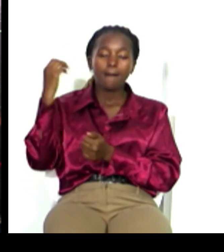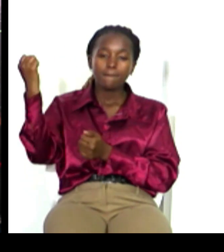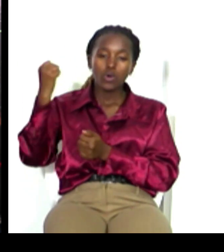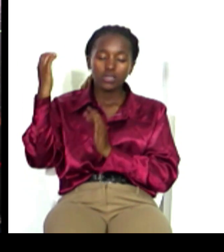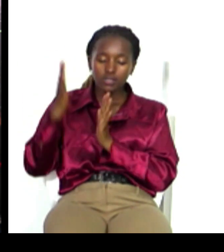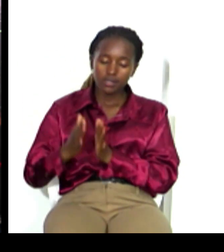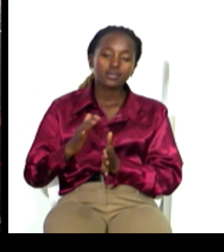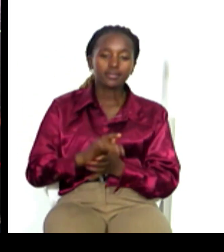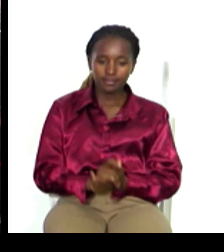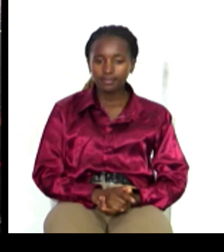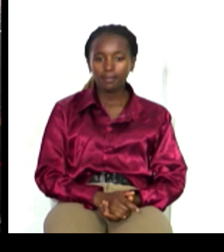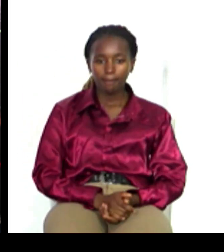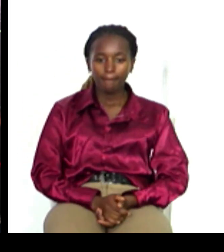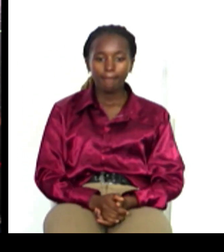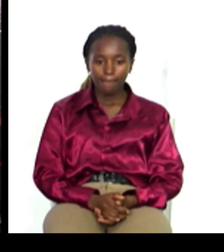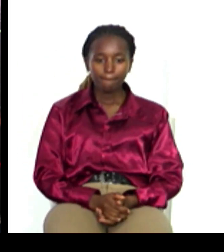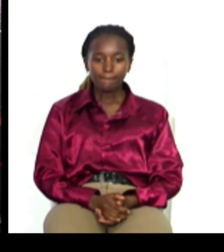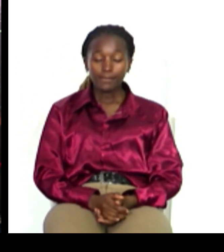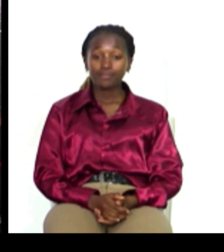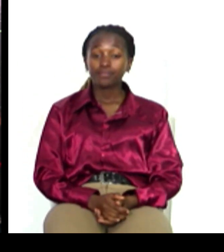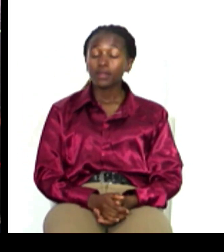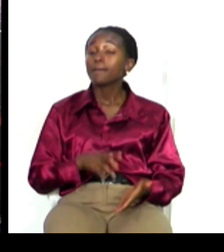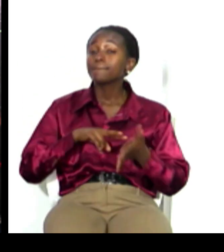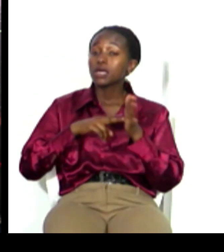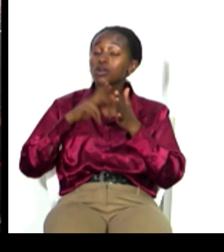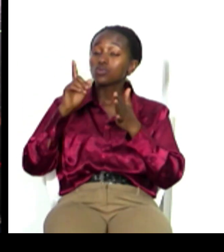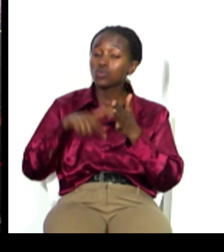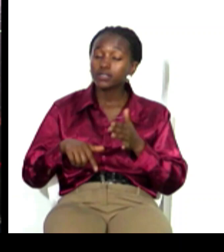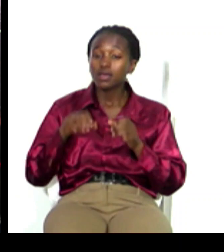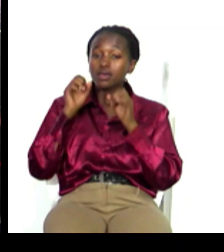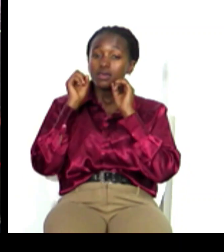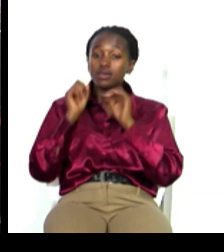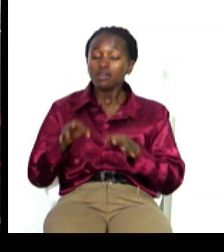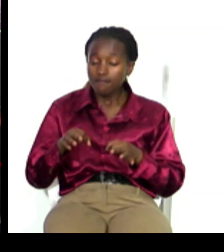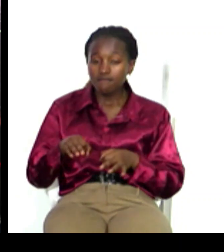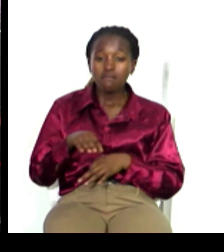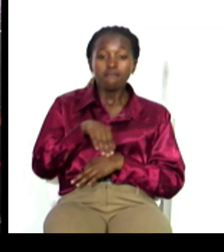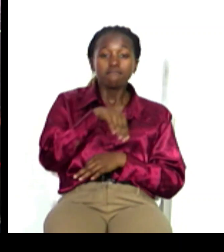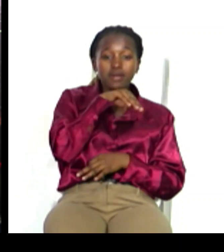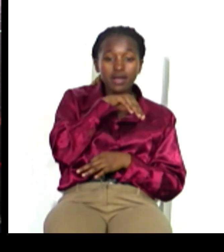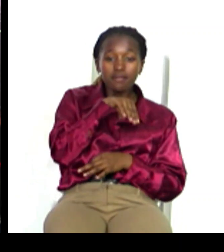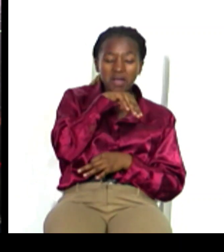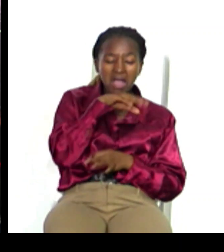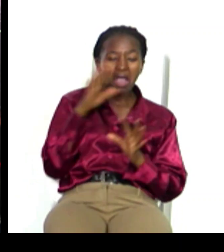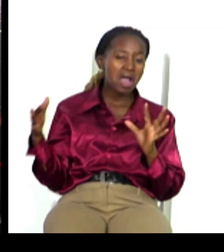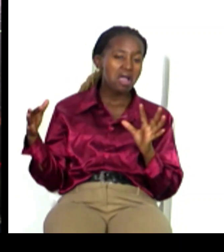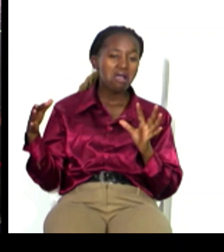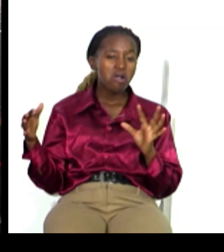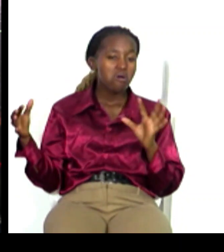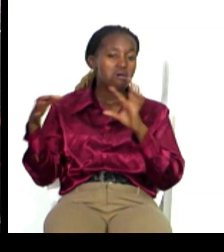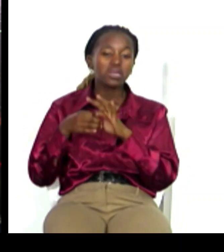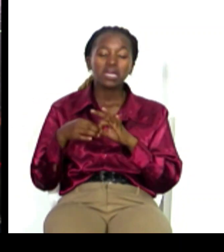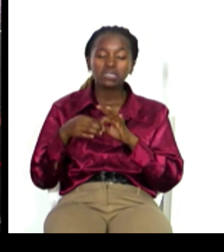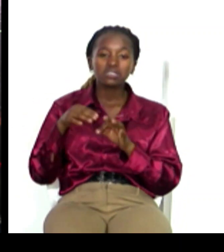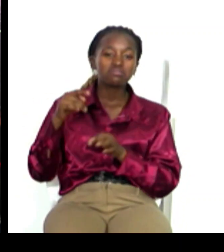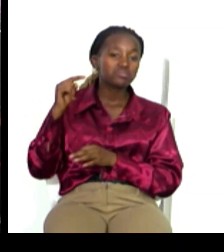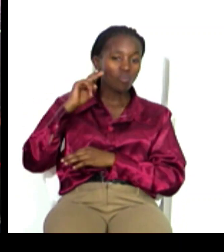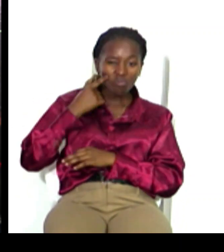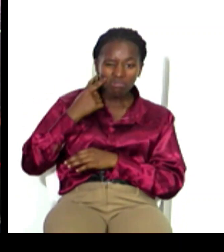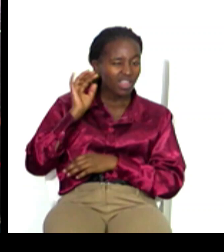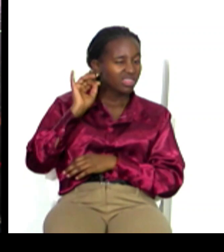talking. Yes. So if Raila endorses Sakaja, that is not going to determine who is going to be the governor of